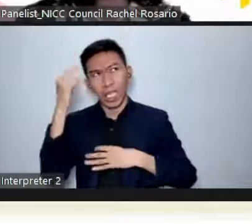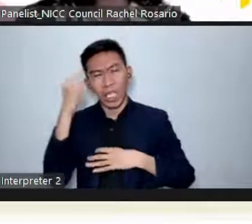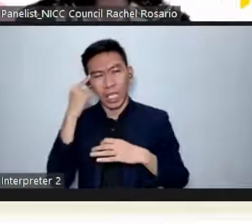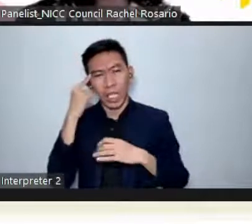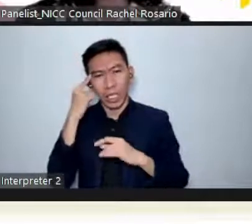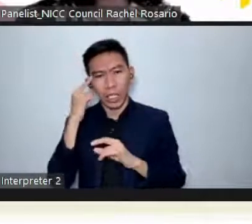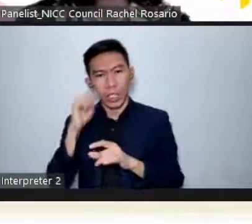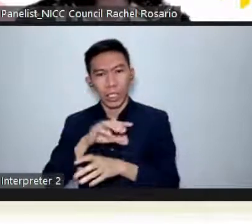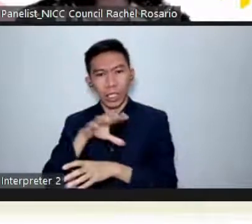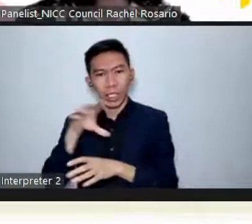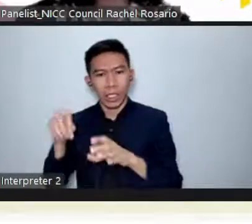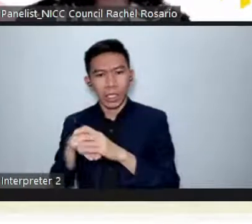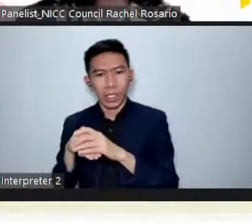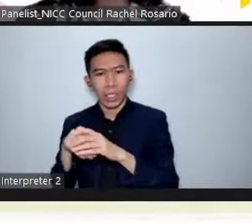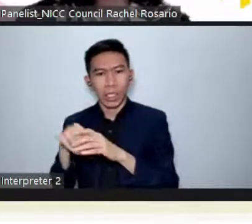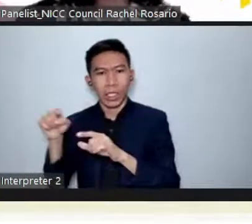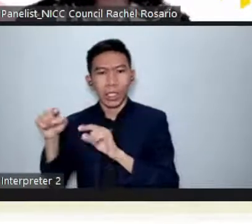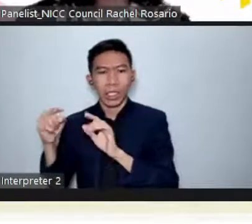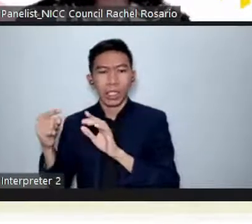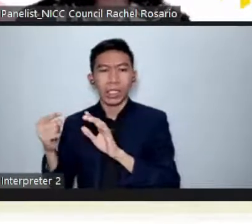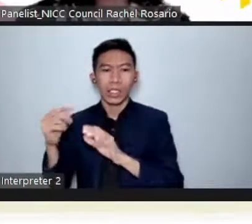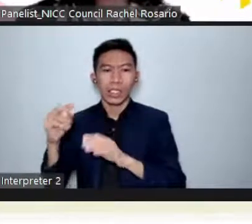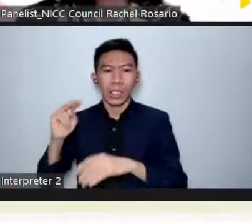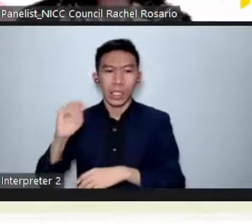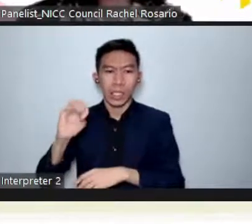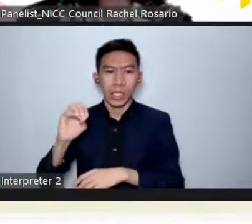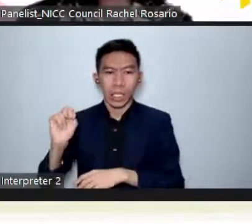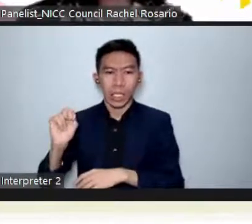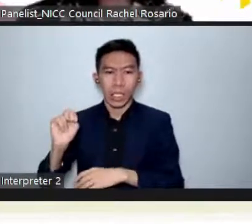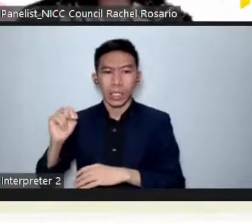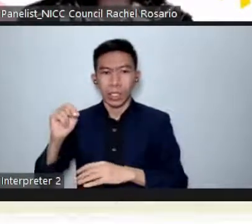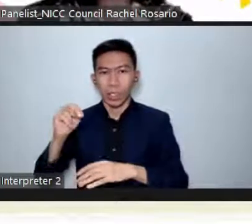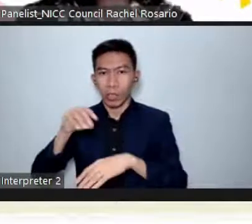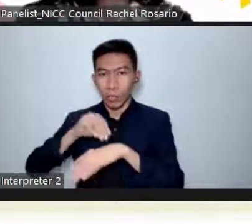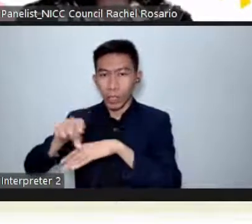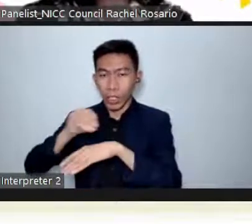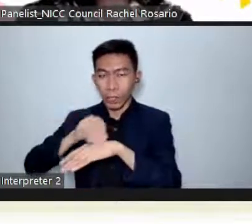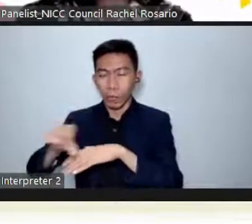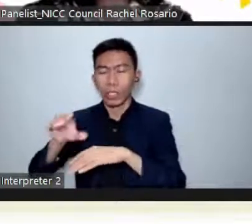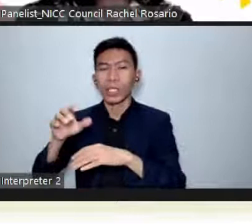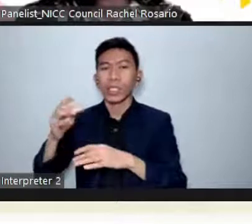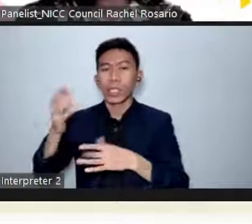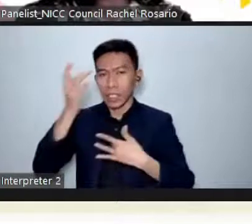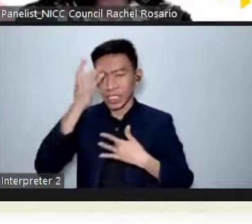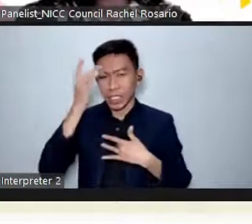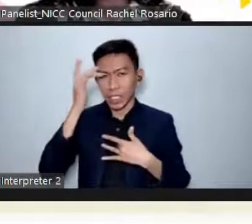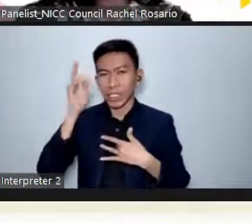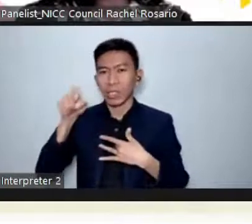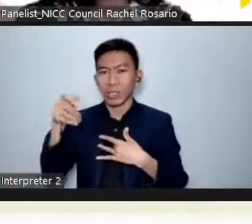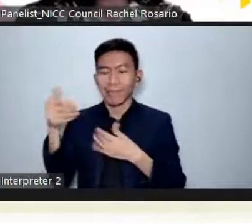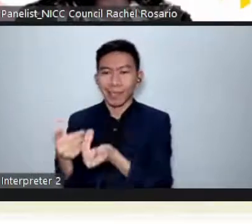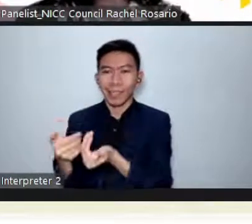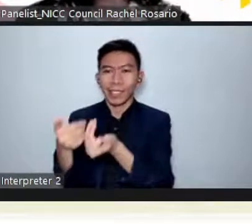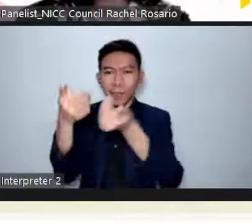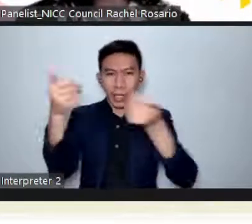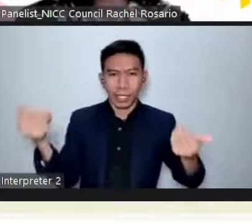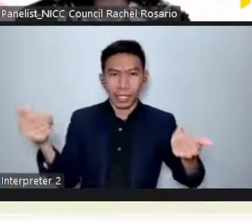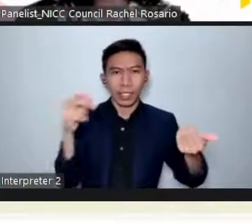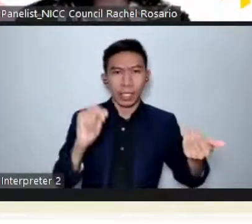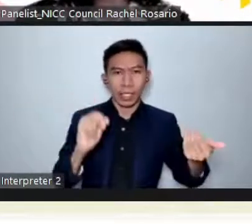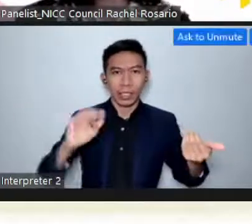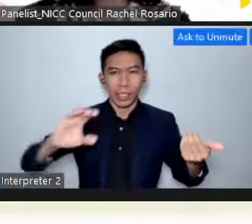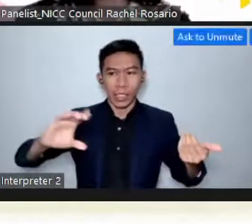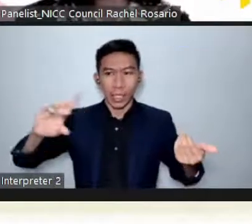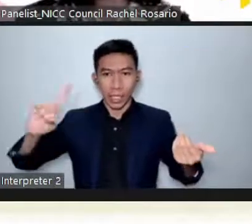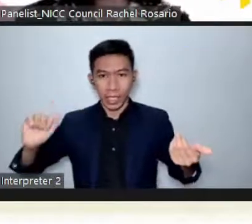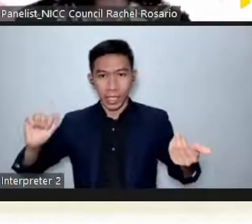is lodged under the non-communicable diseases budget. So we will try to have it separated from the NCD and